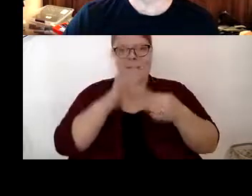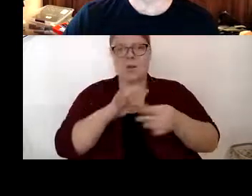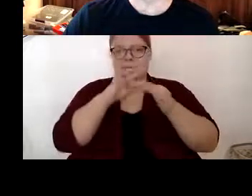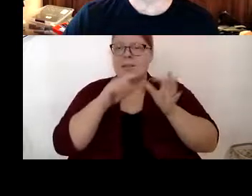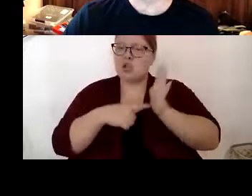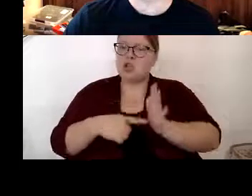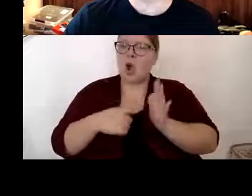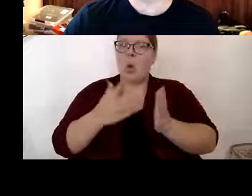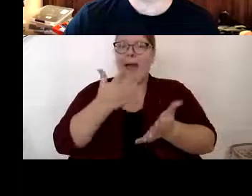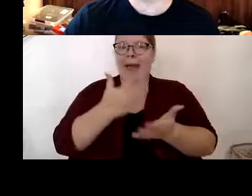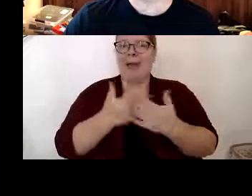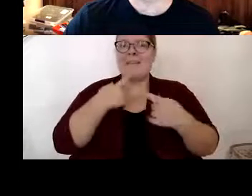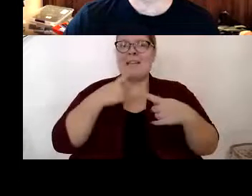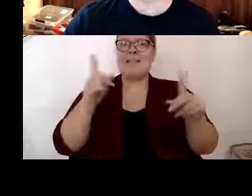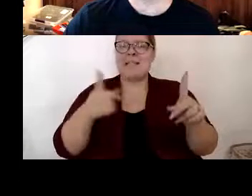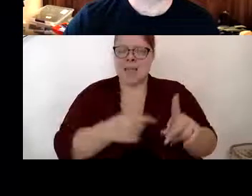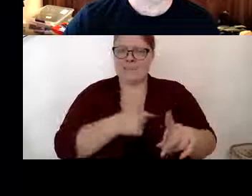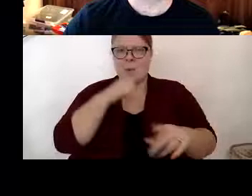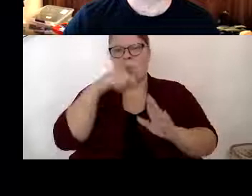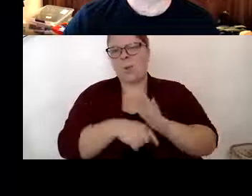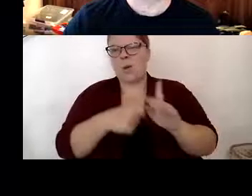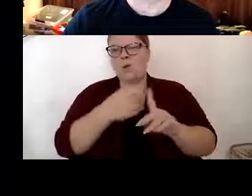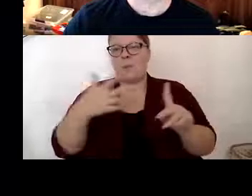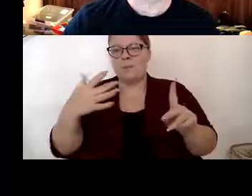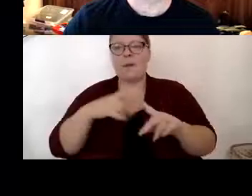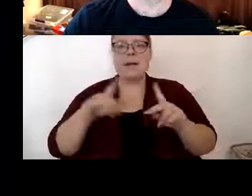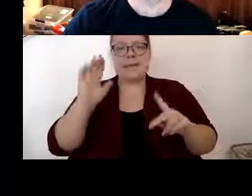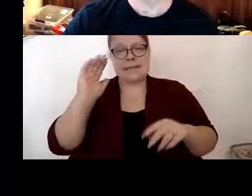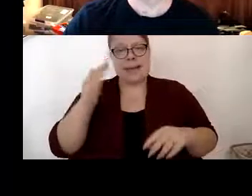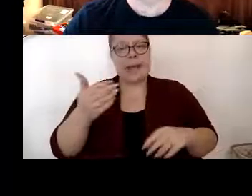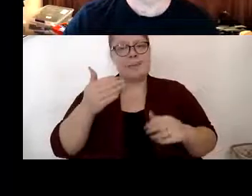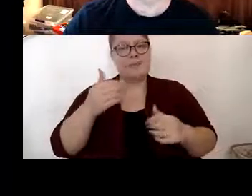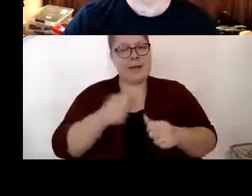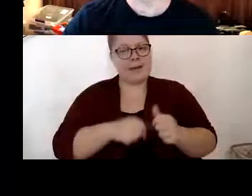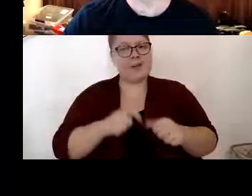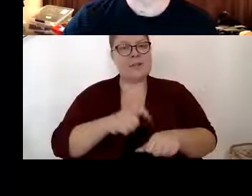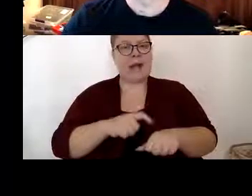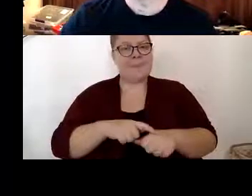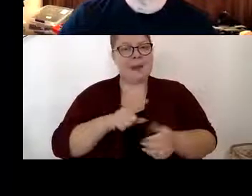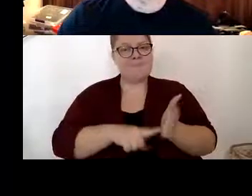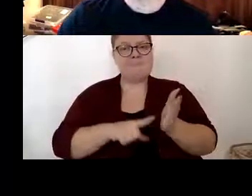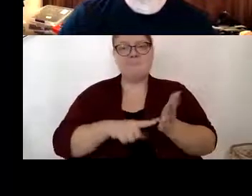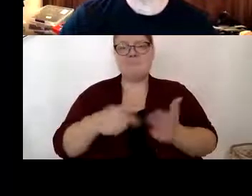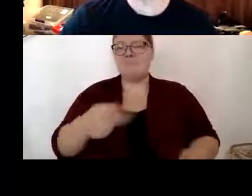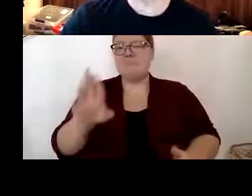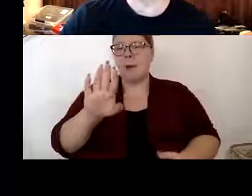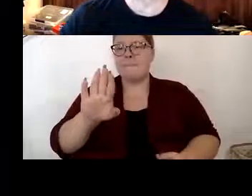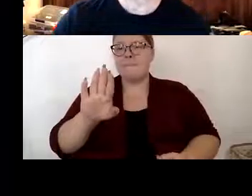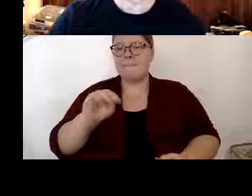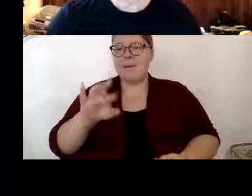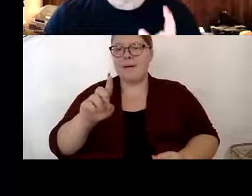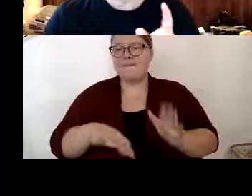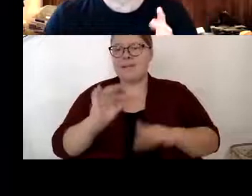all of them, but they're just again and again. It seems like all the time, every time I open up PubMed, there's something else. Regulating